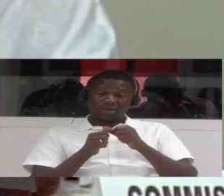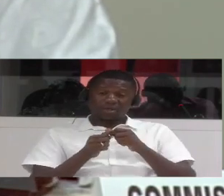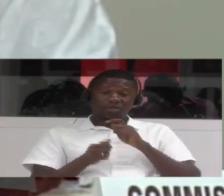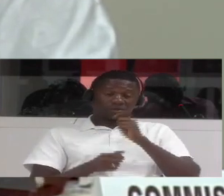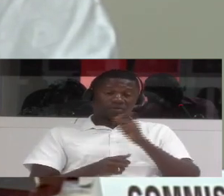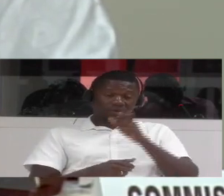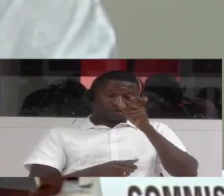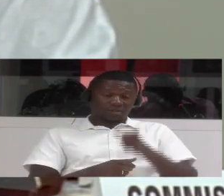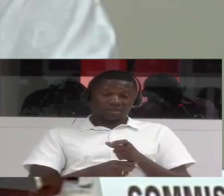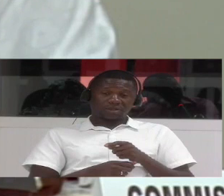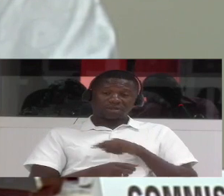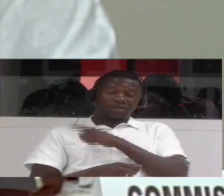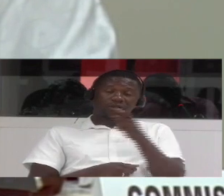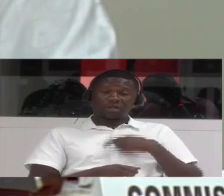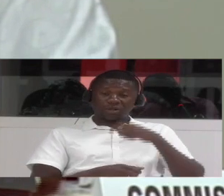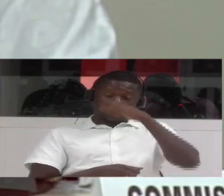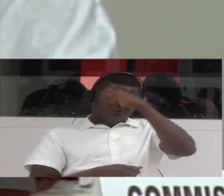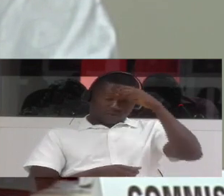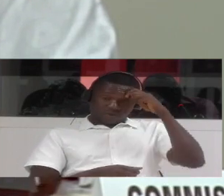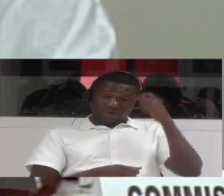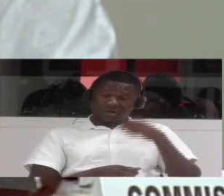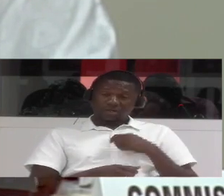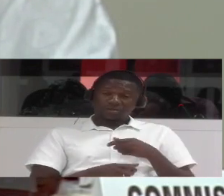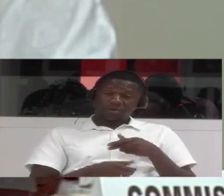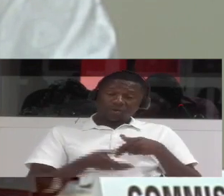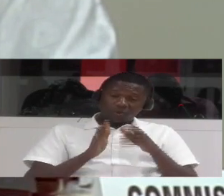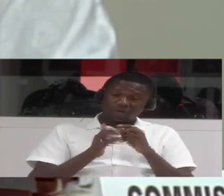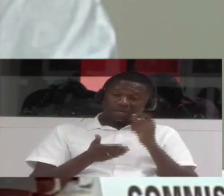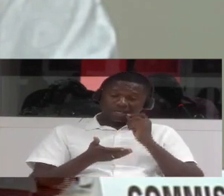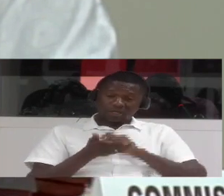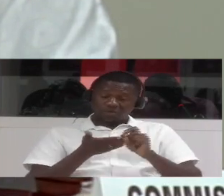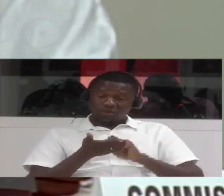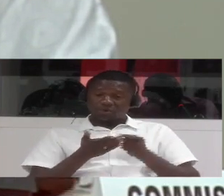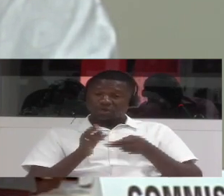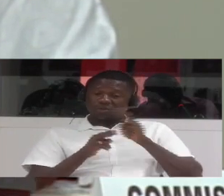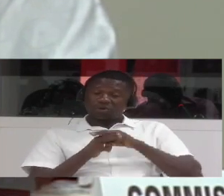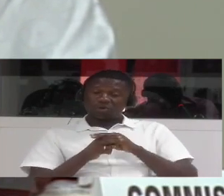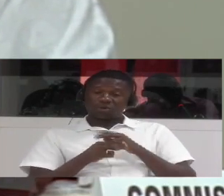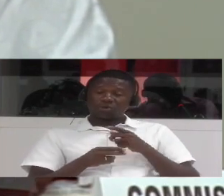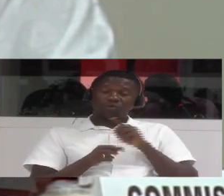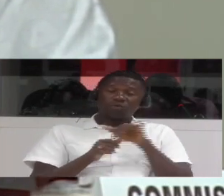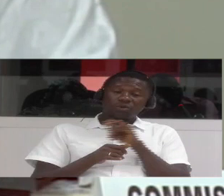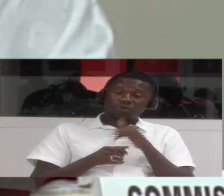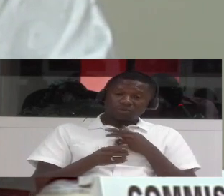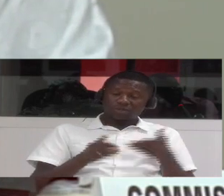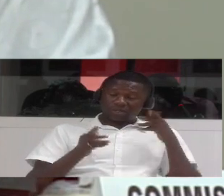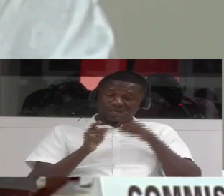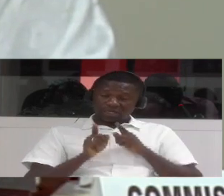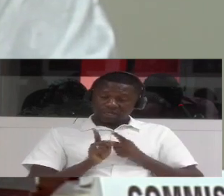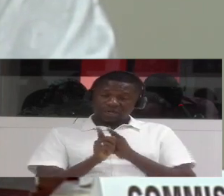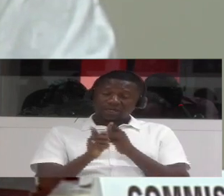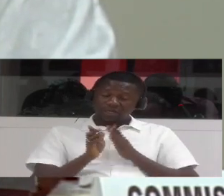their roles and functions, which will also go out to enlighten the community about the importance of